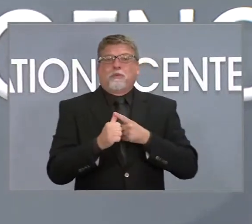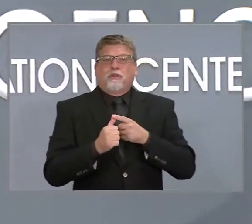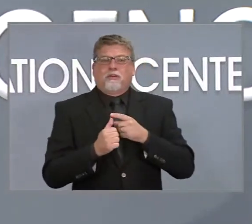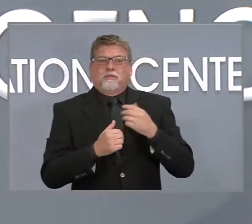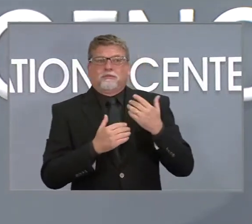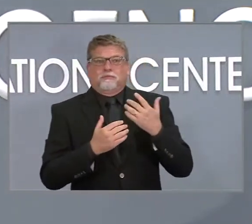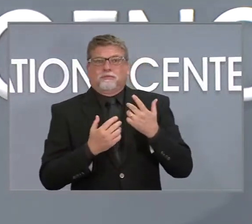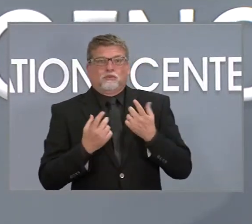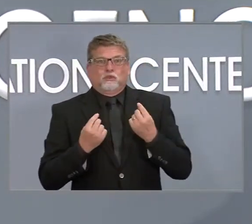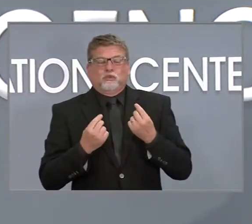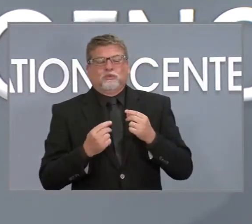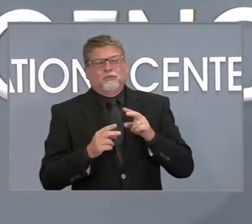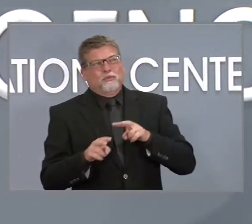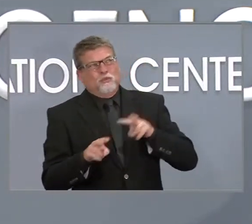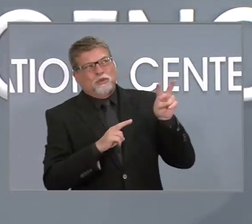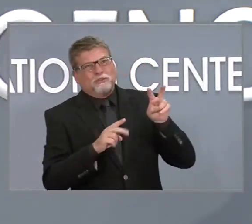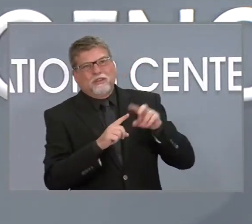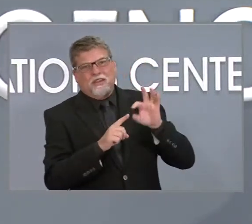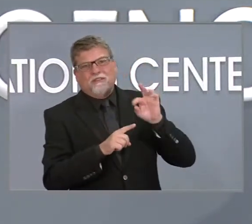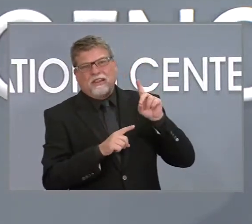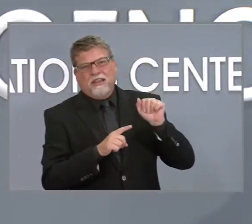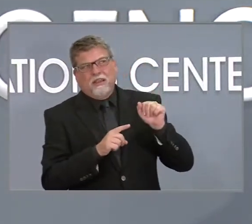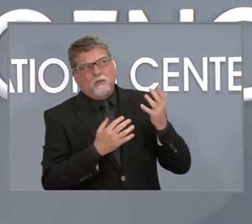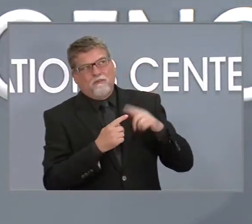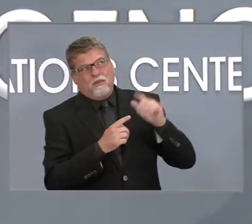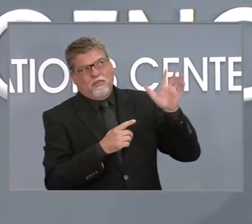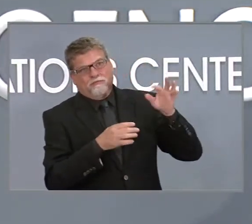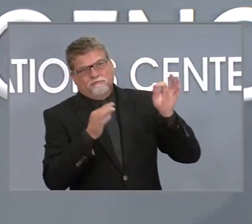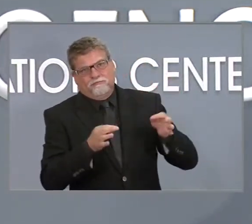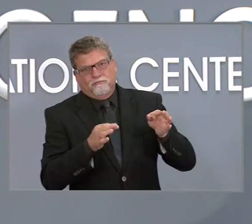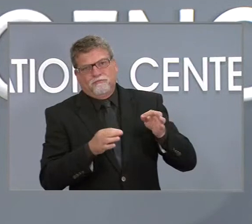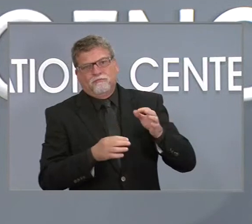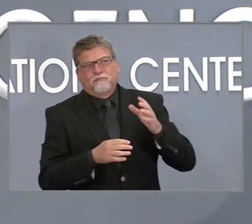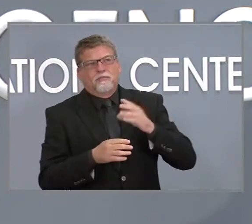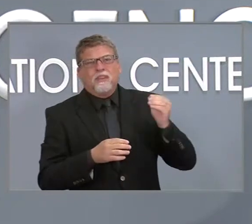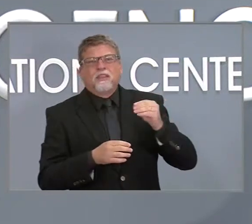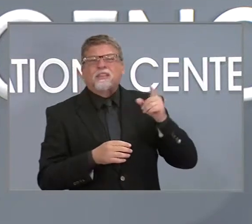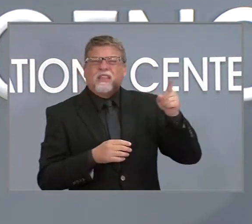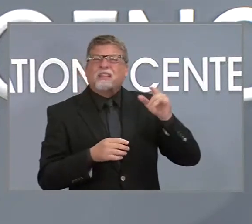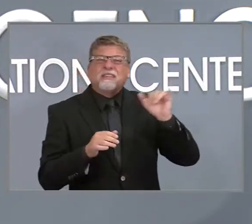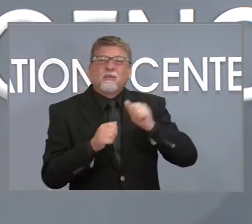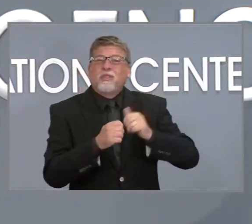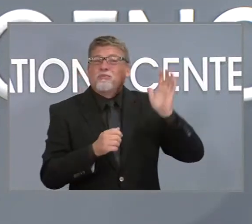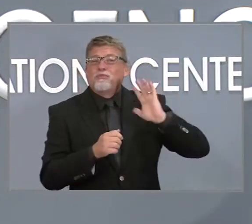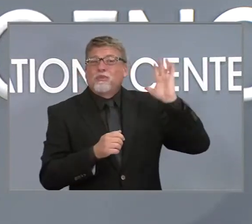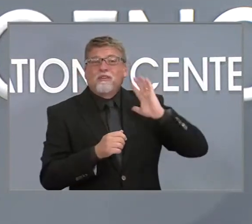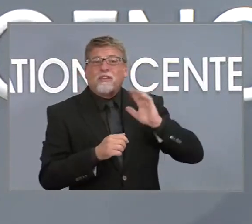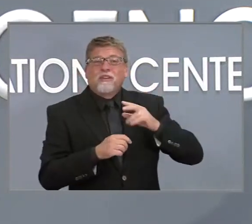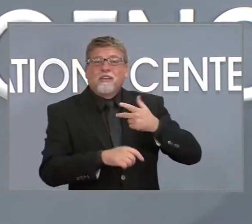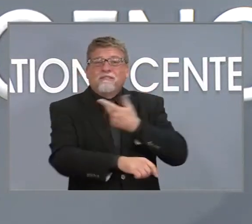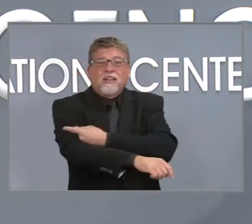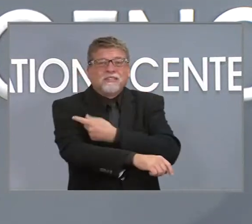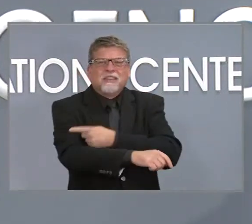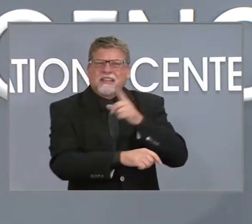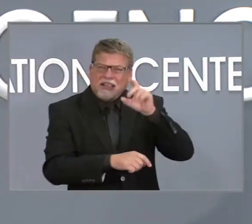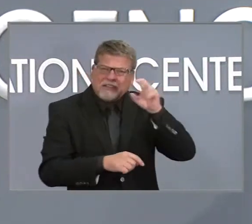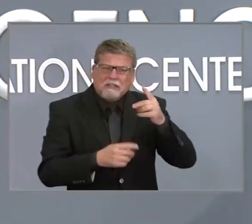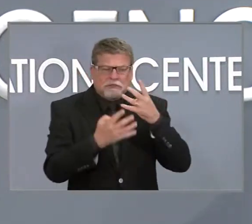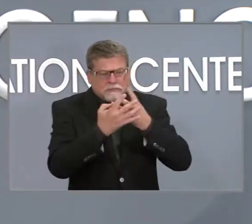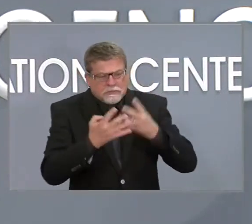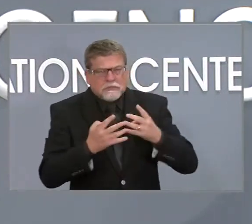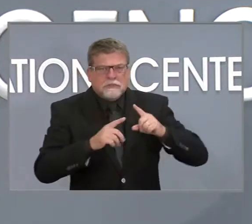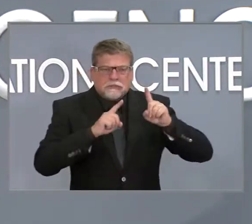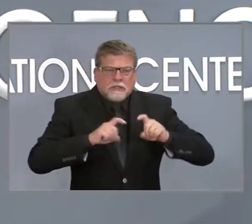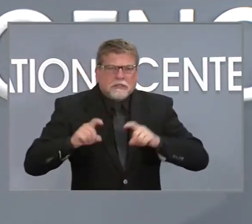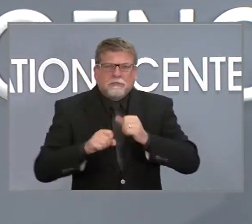to review the evidence for this vaccine. As they've done for the prior vaccines, it's going through a rigorous process to look at the